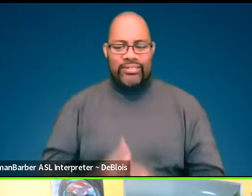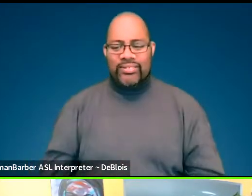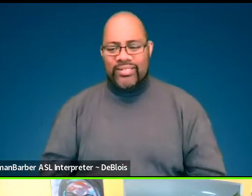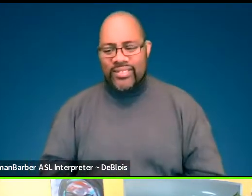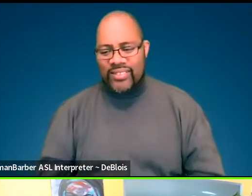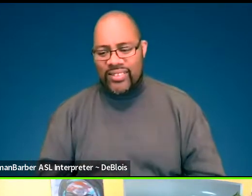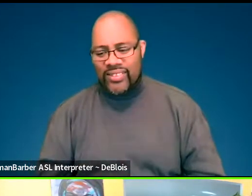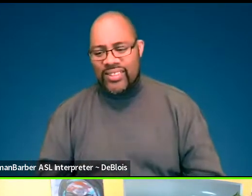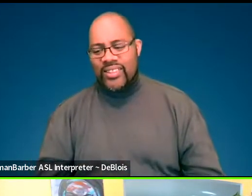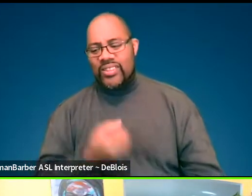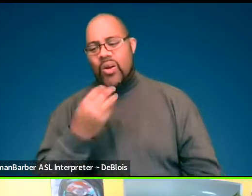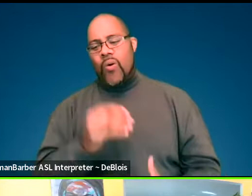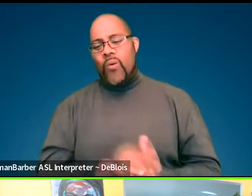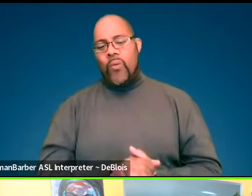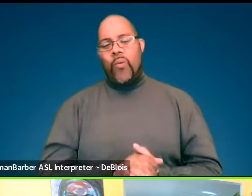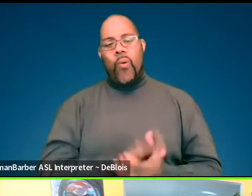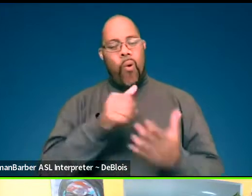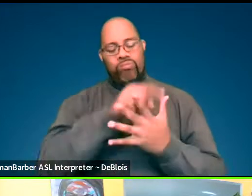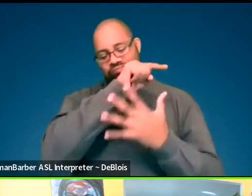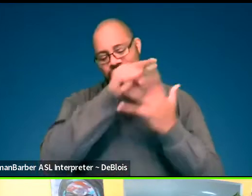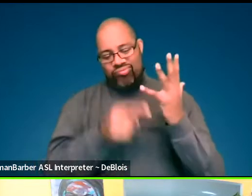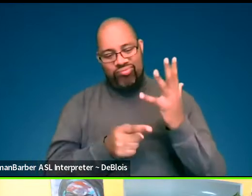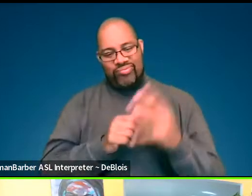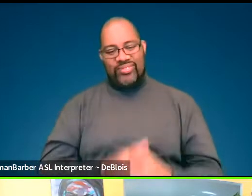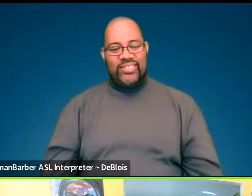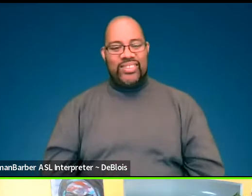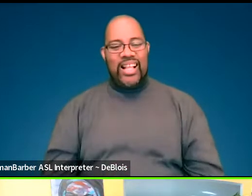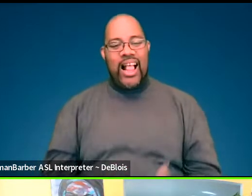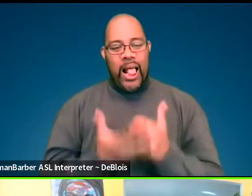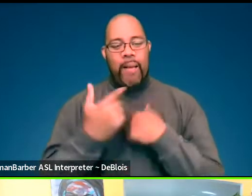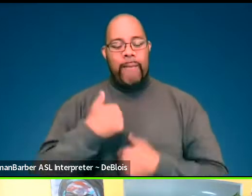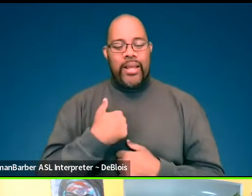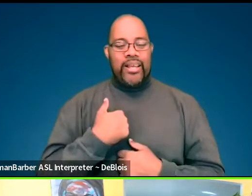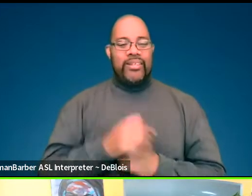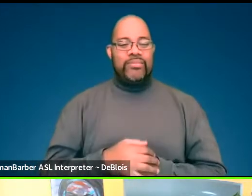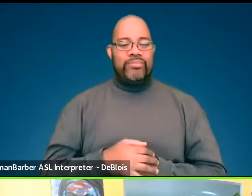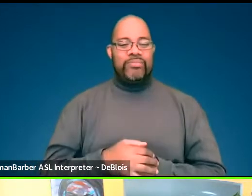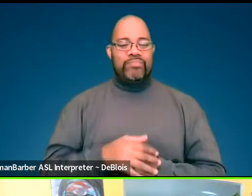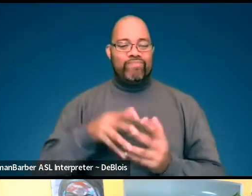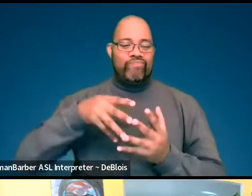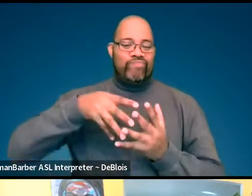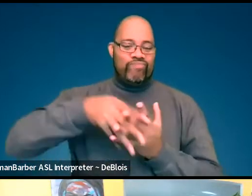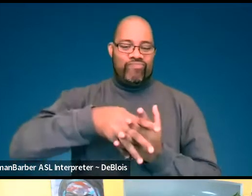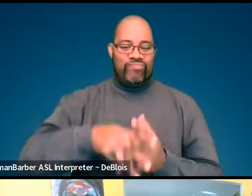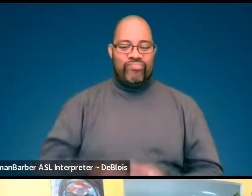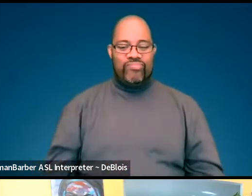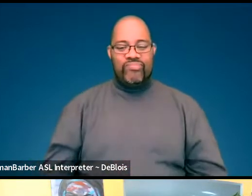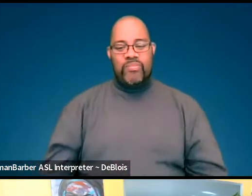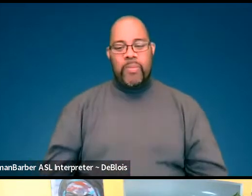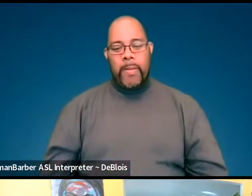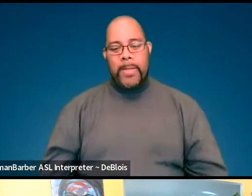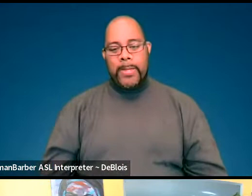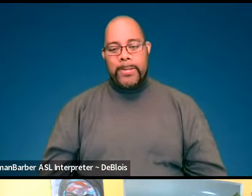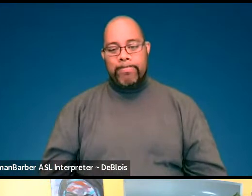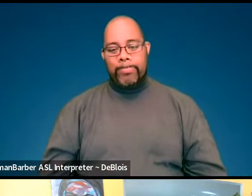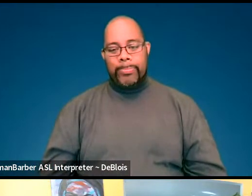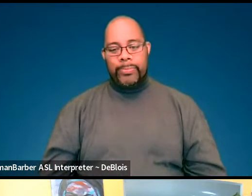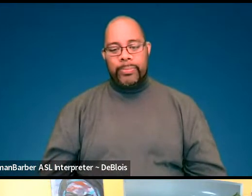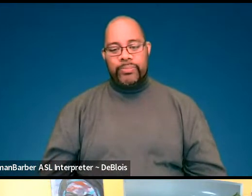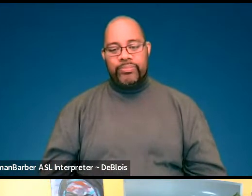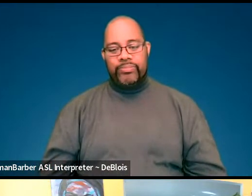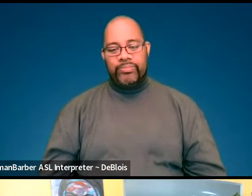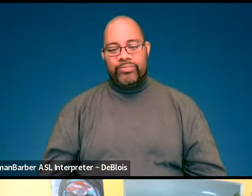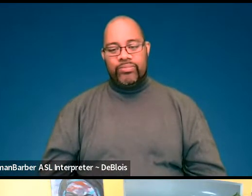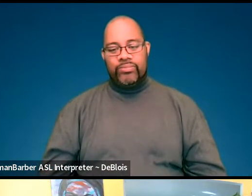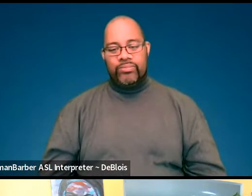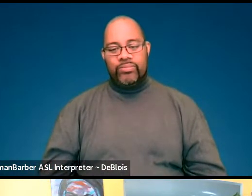things help me ground. So you do, you already